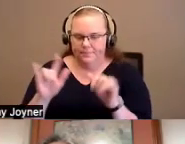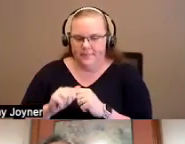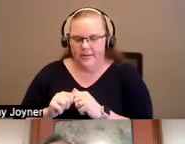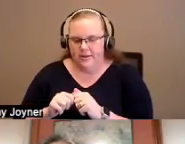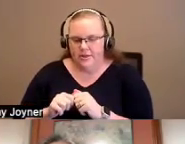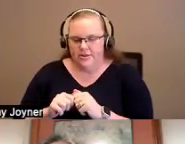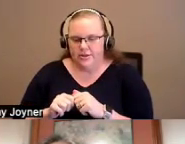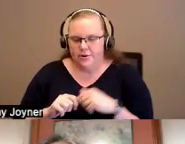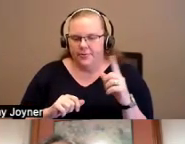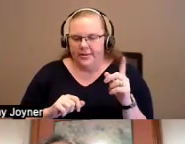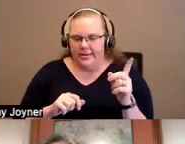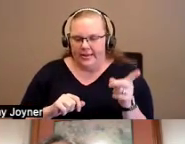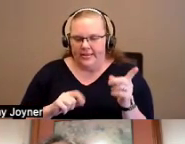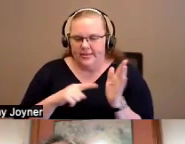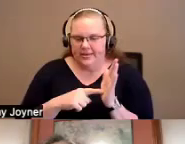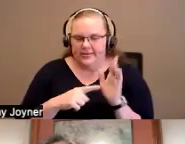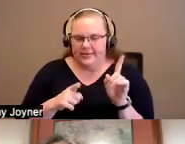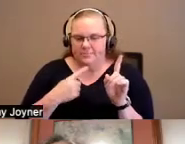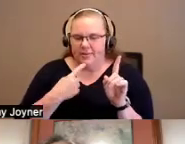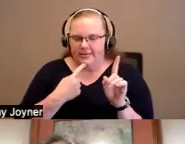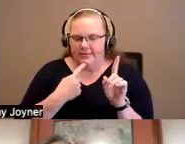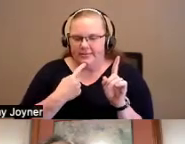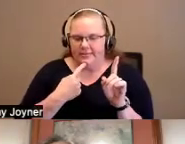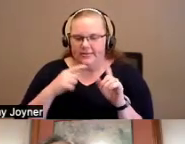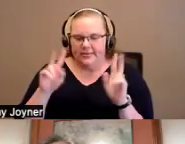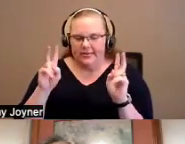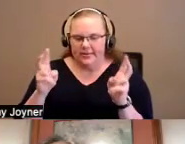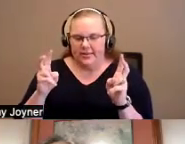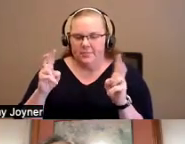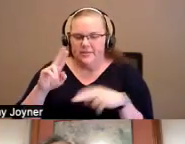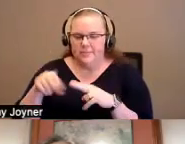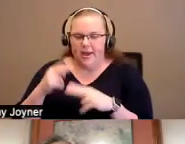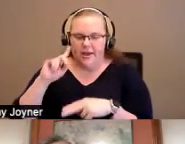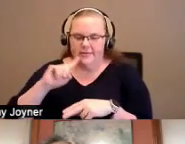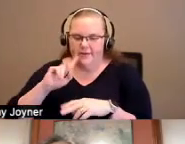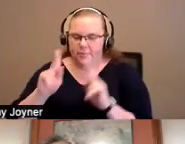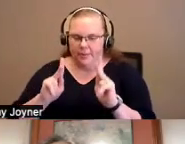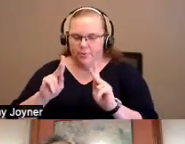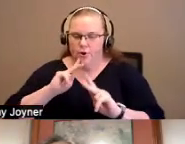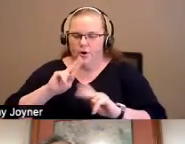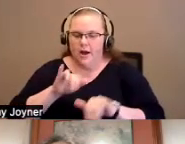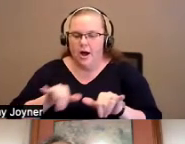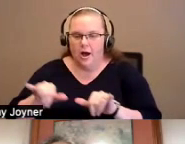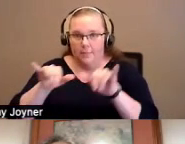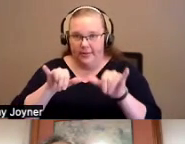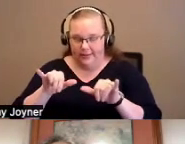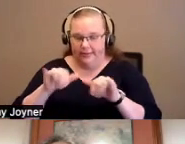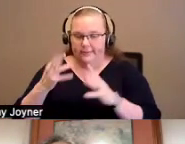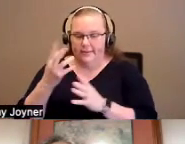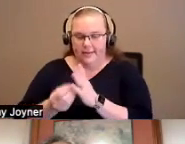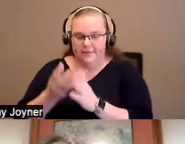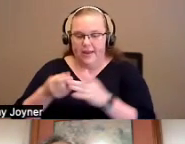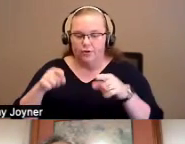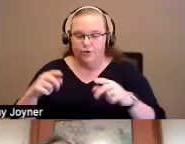you. So in this, it basically says that the theme is about how deaf people are